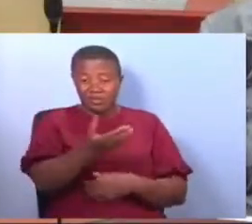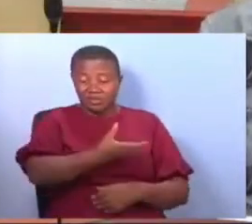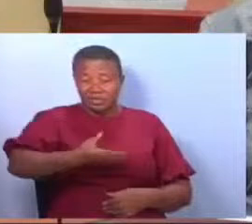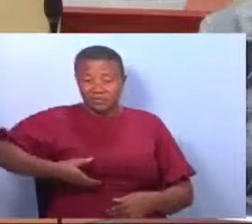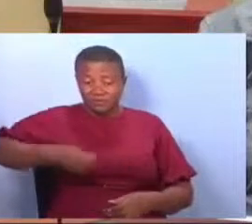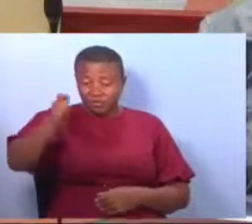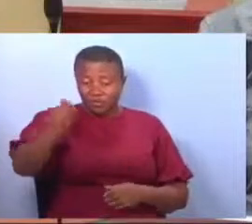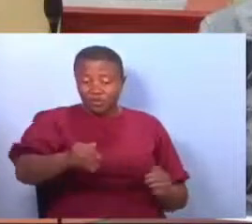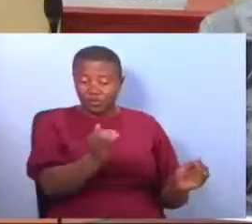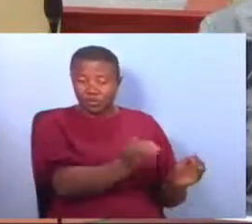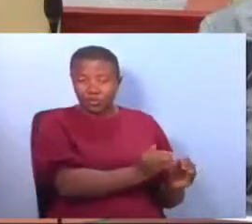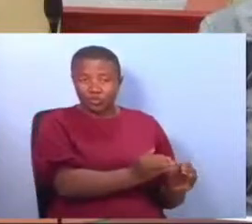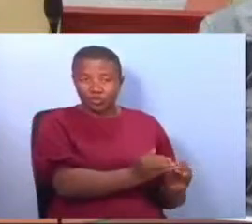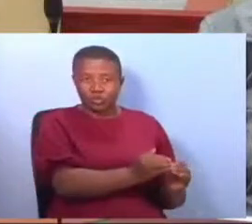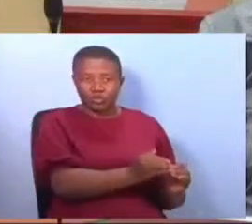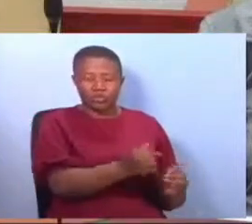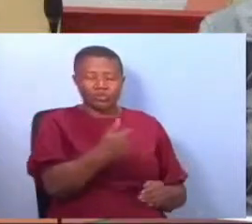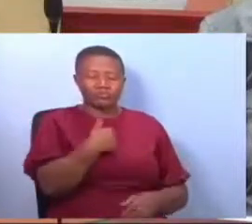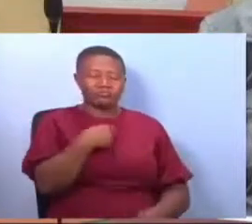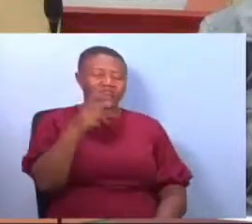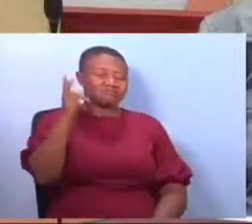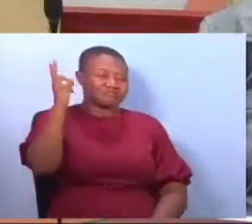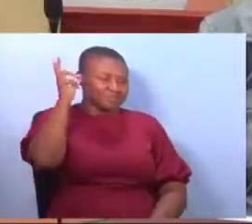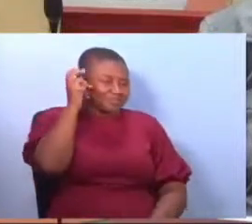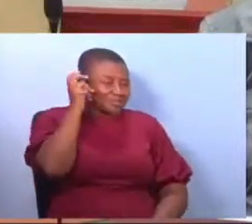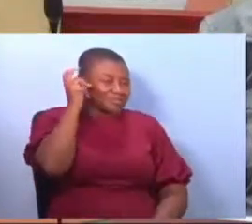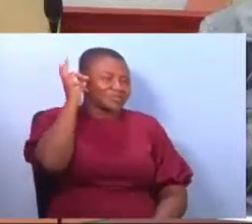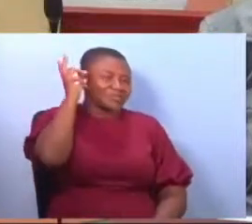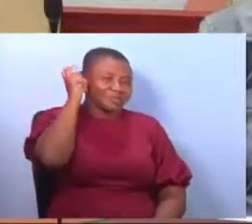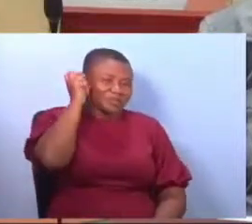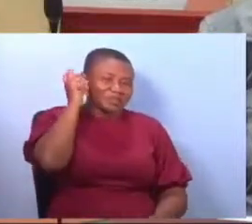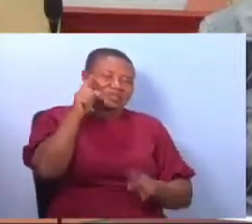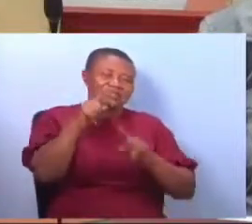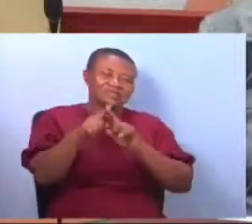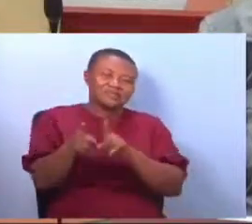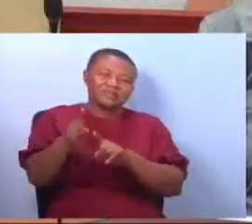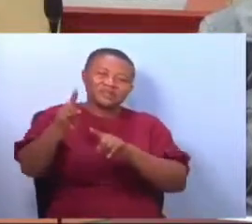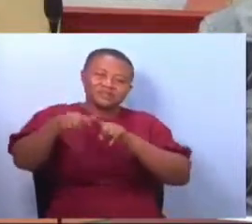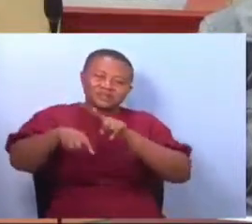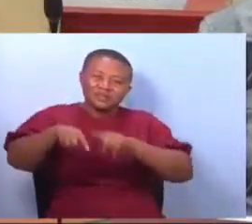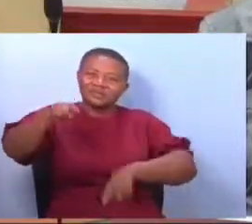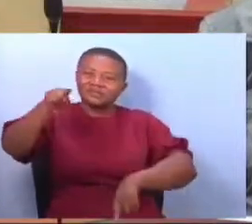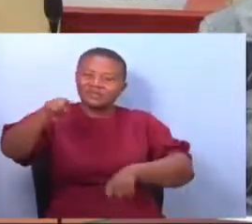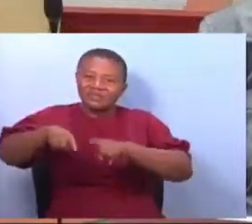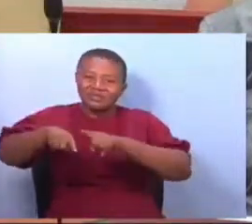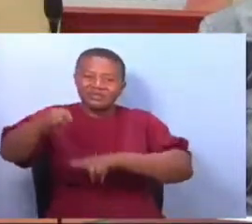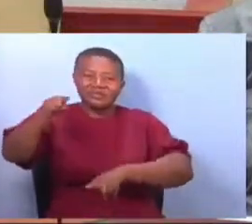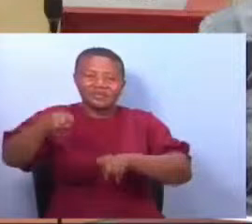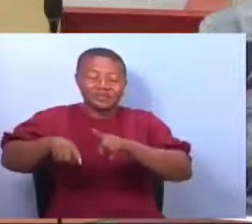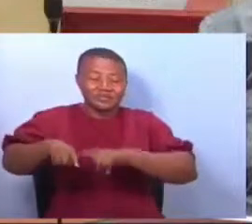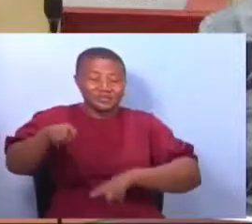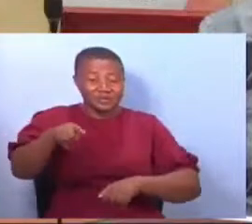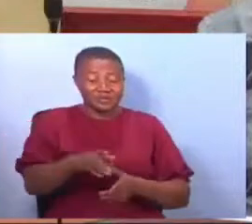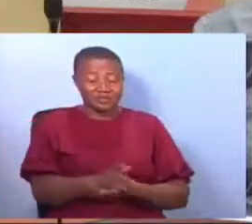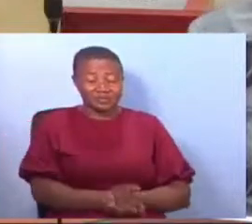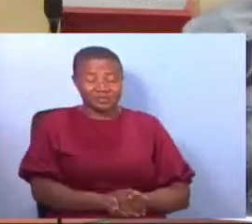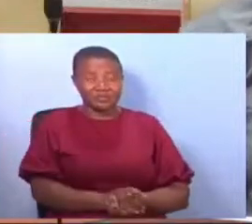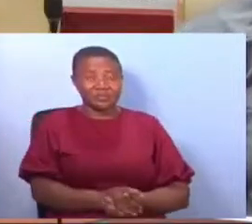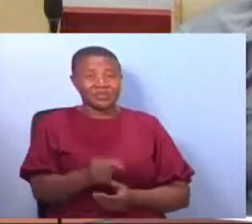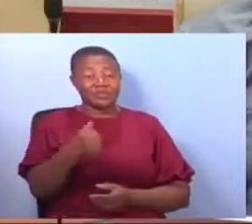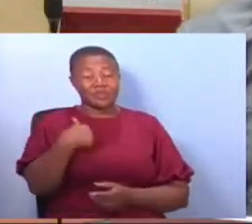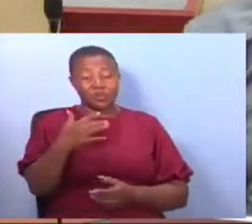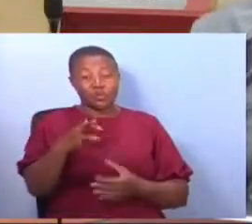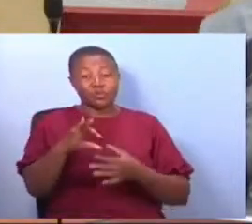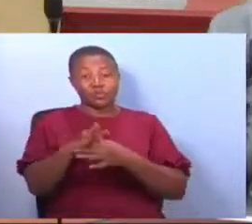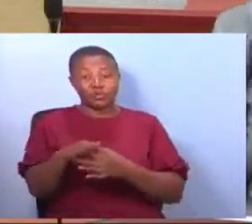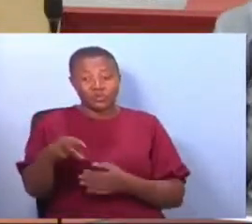Speaker, I've listened to the various comments by colleagues. And Mr. Speaker, I want to join them